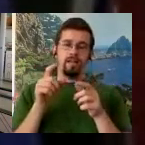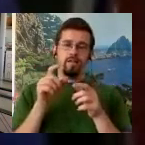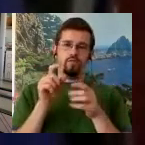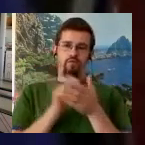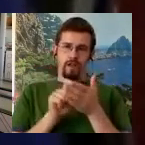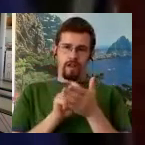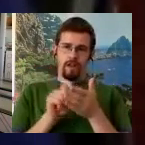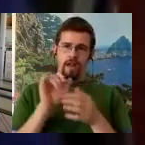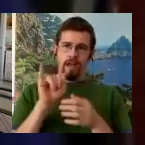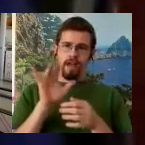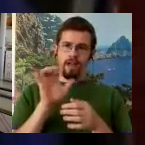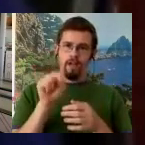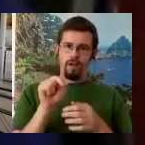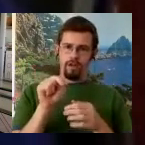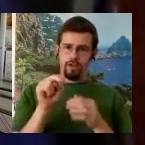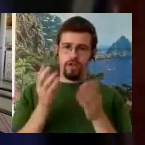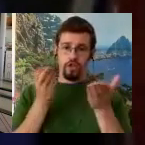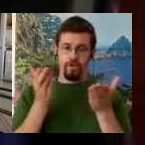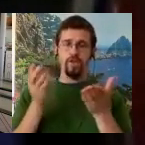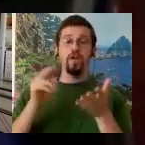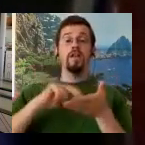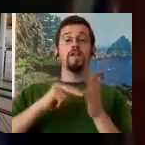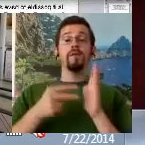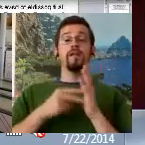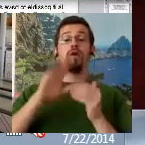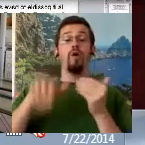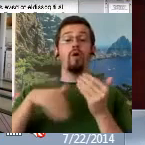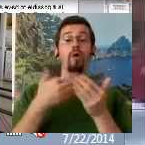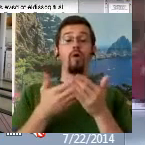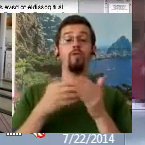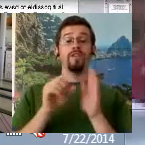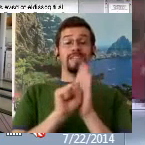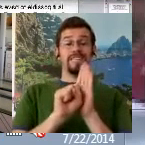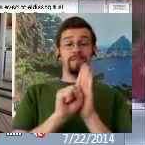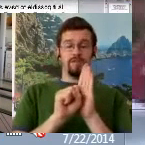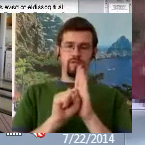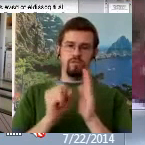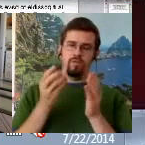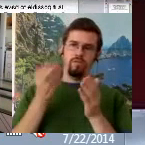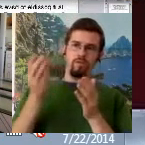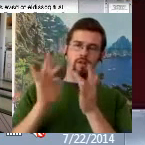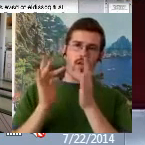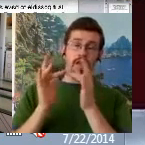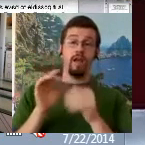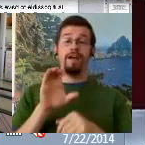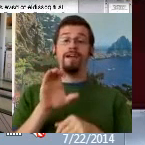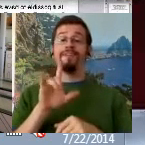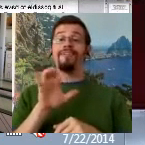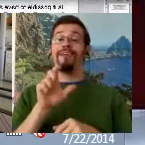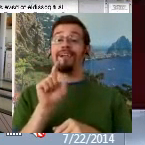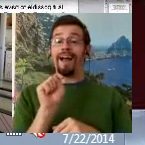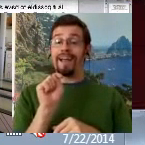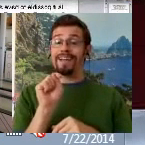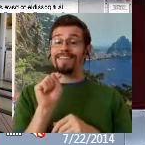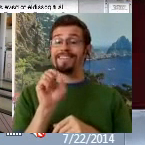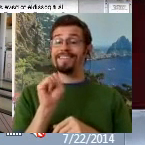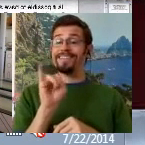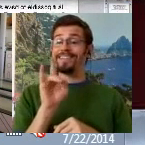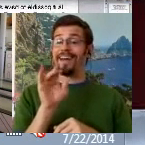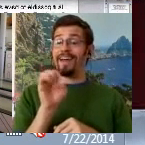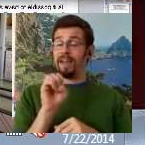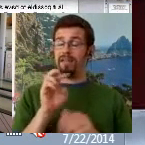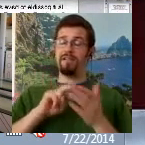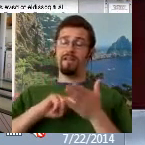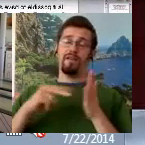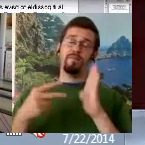on a computer on the internet somewhere. Mm-hmm. For the client side, that means it's the actual computer